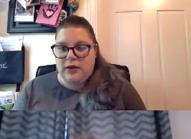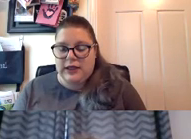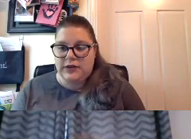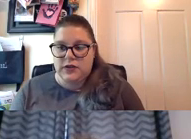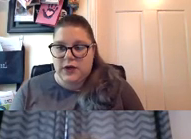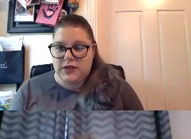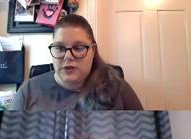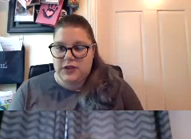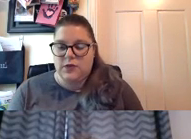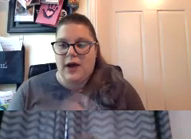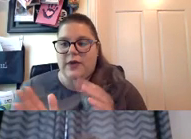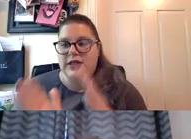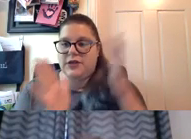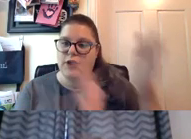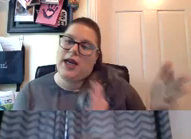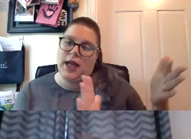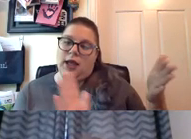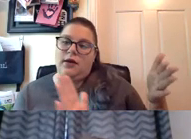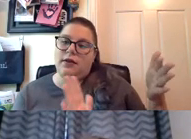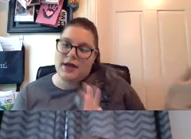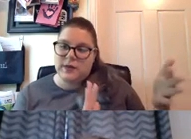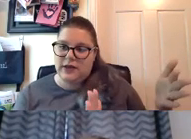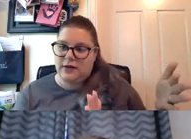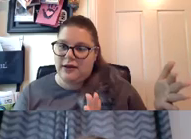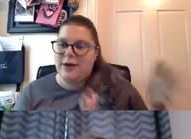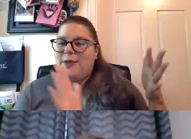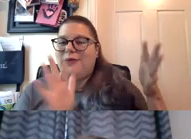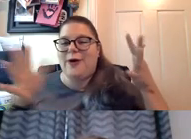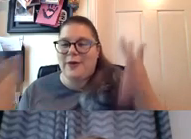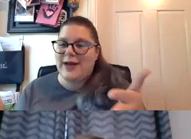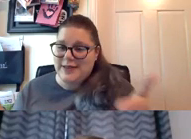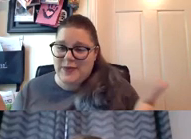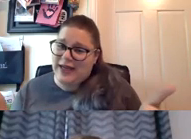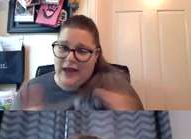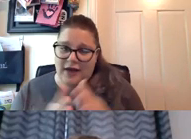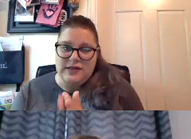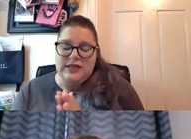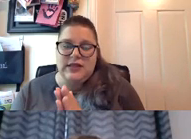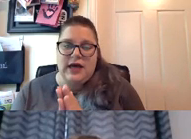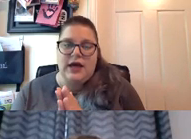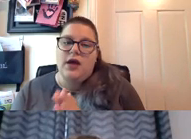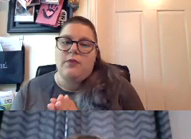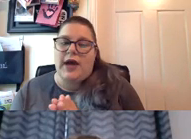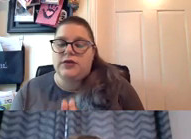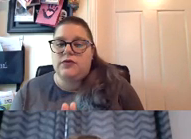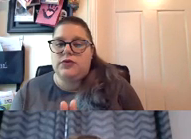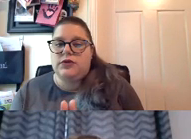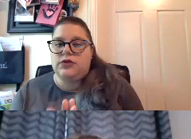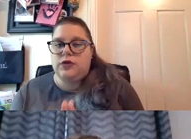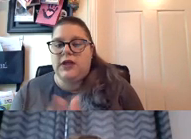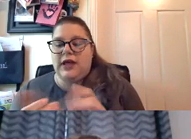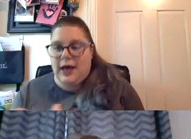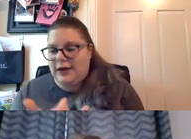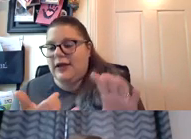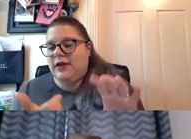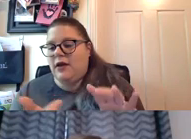document correctly in the source, which is why we did the training last week before we went into PDFs, is that by